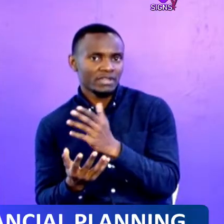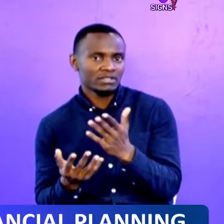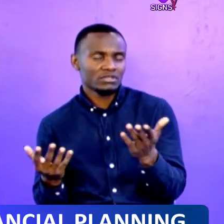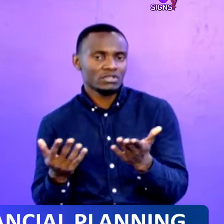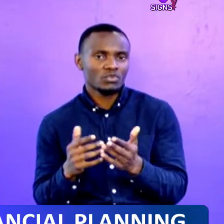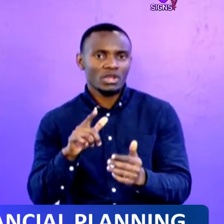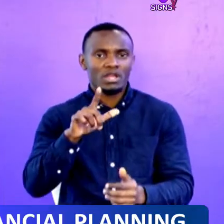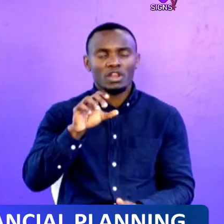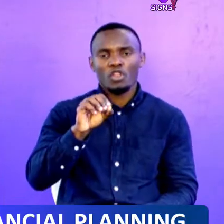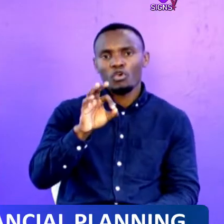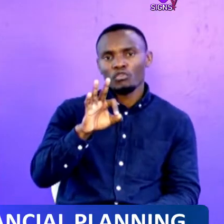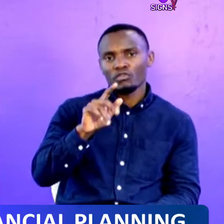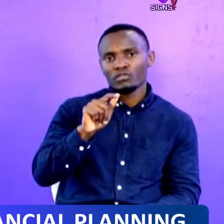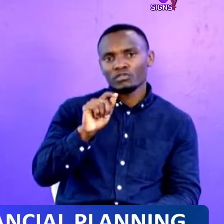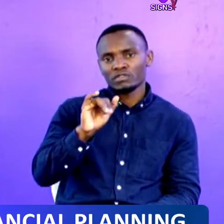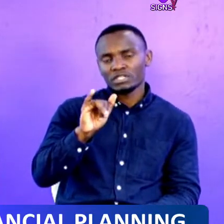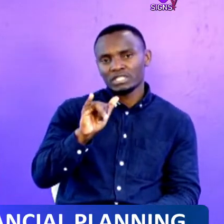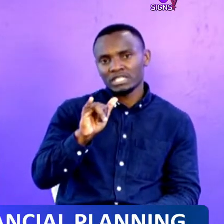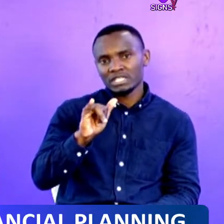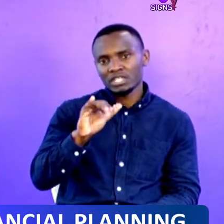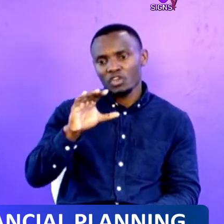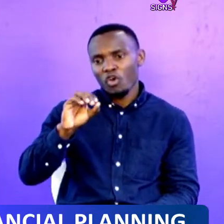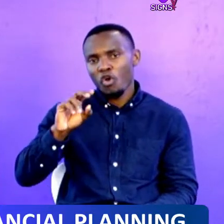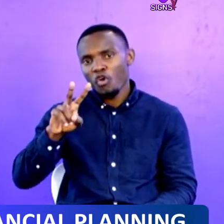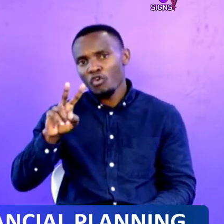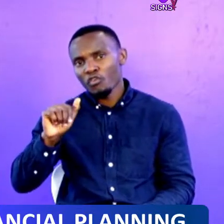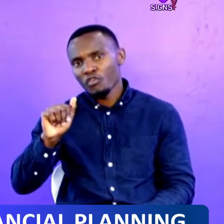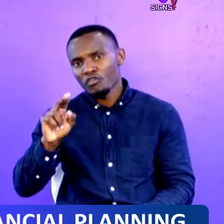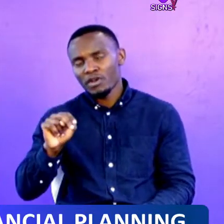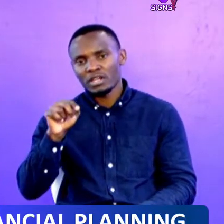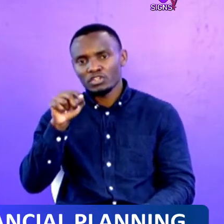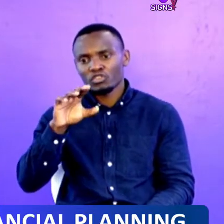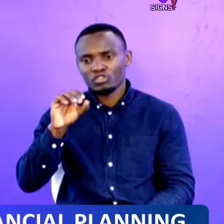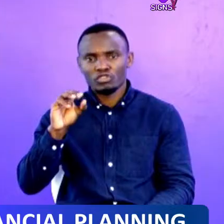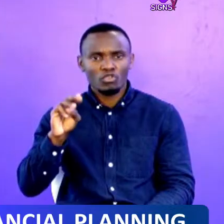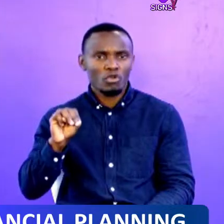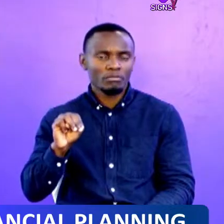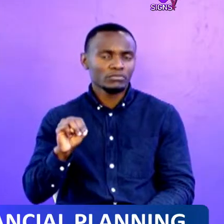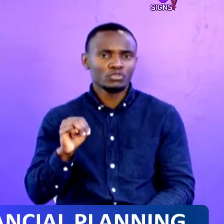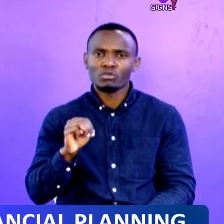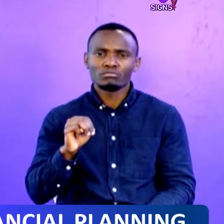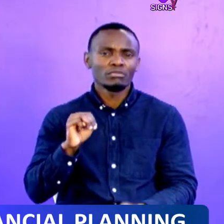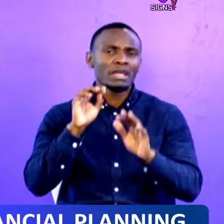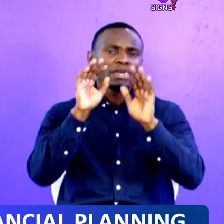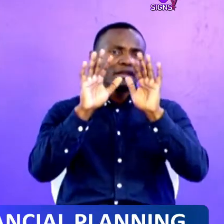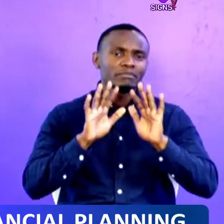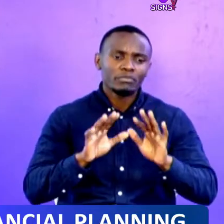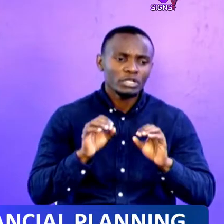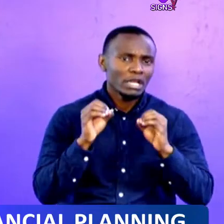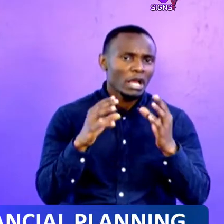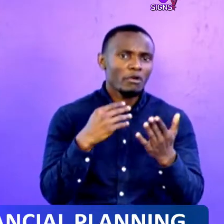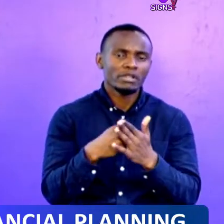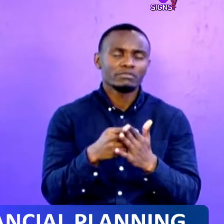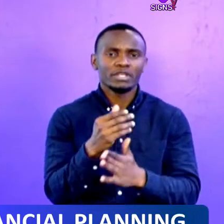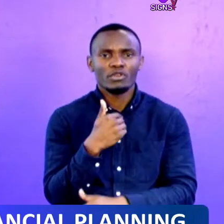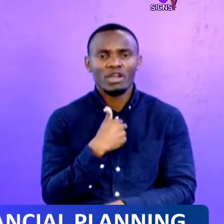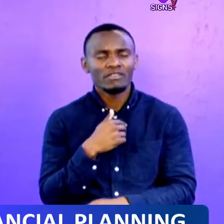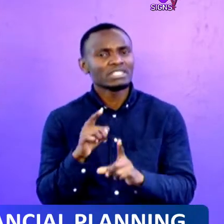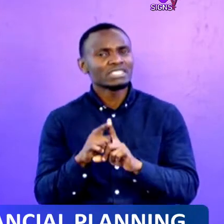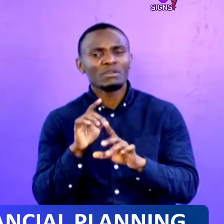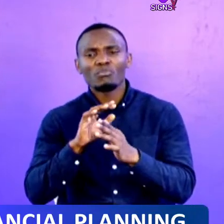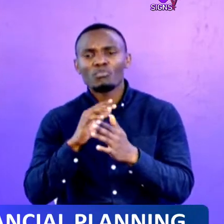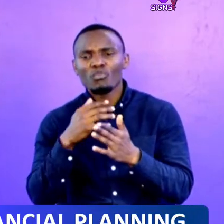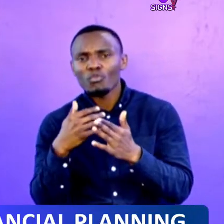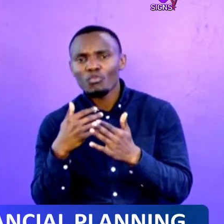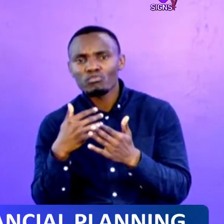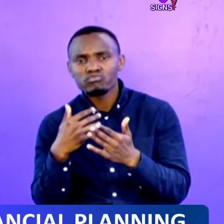advisory@loftycoben.com, and it doesn't matter how much money you have. It doesn't even matter whether you have any money at